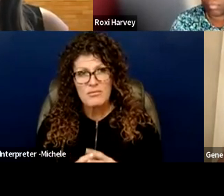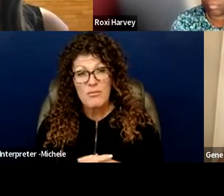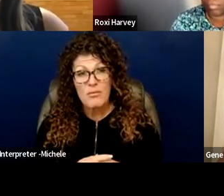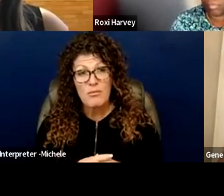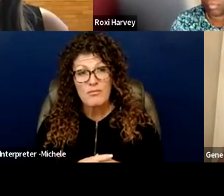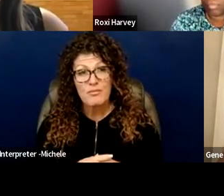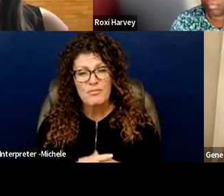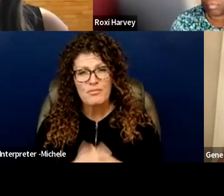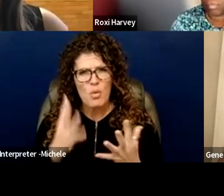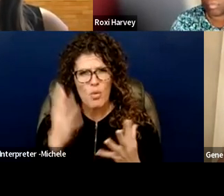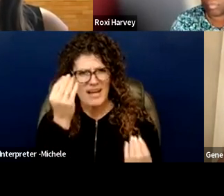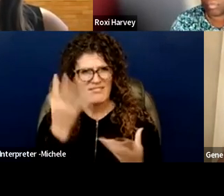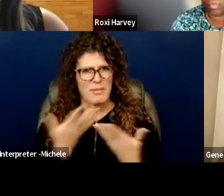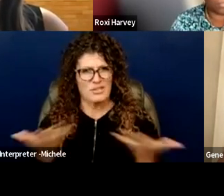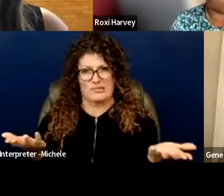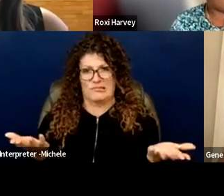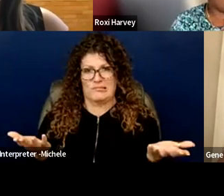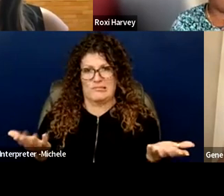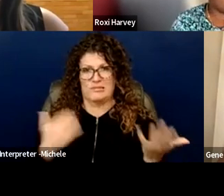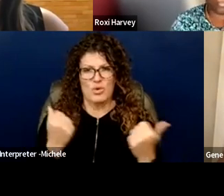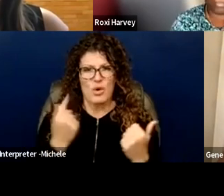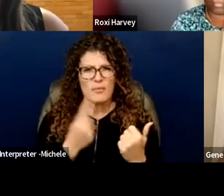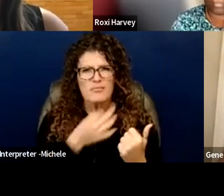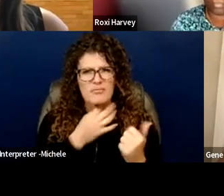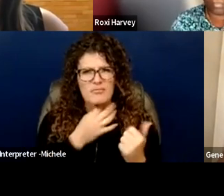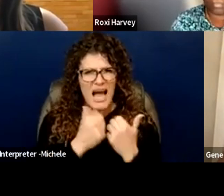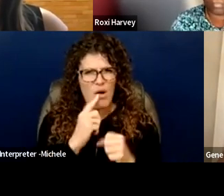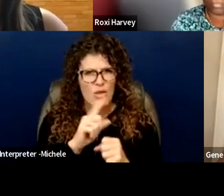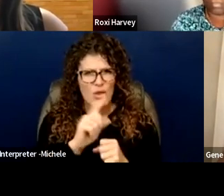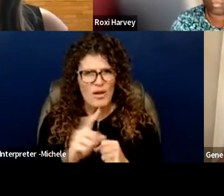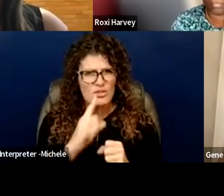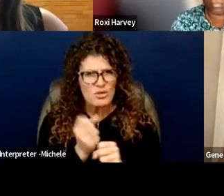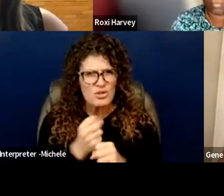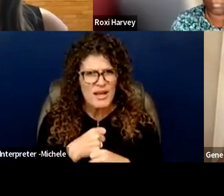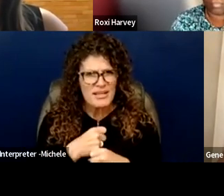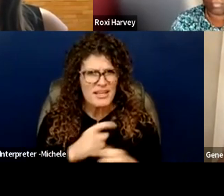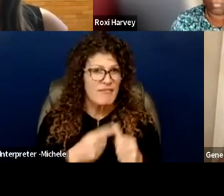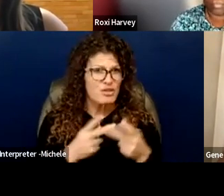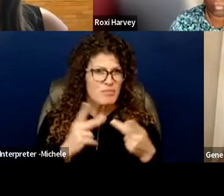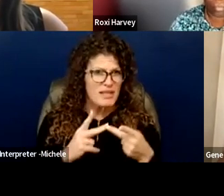what information does this give us? And I'm kind of curious how these questions were created in first place.